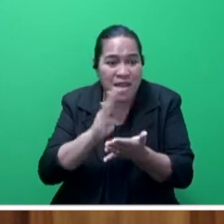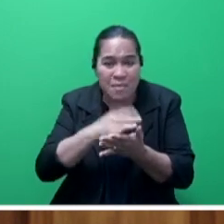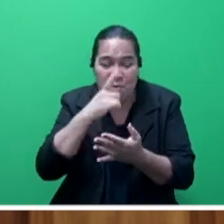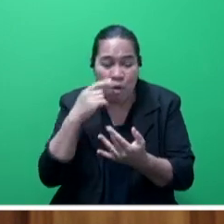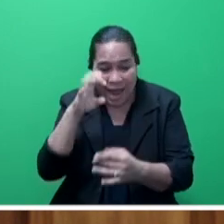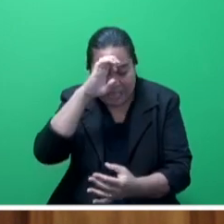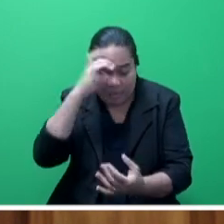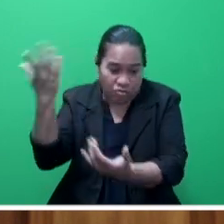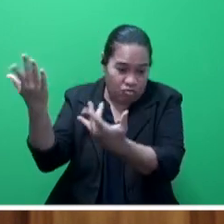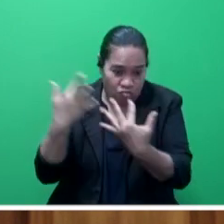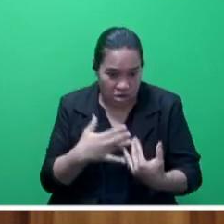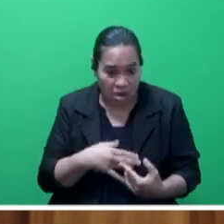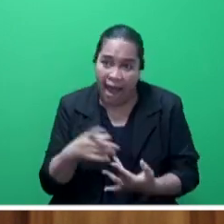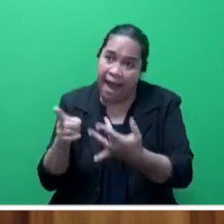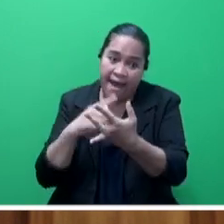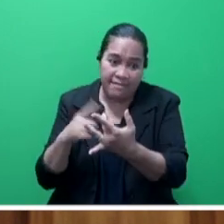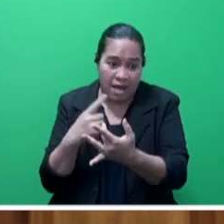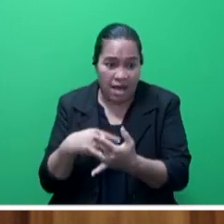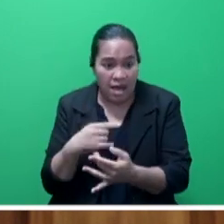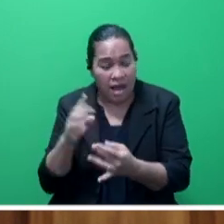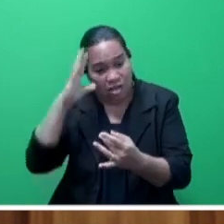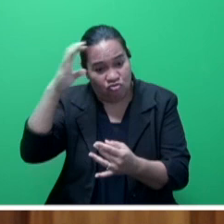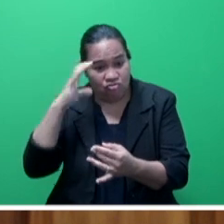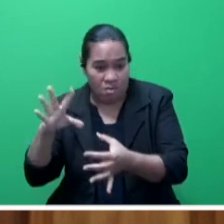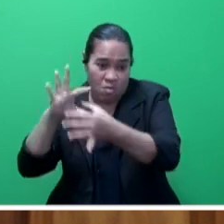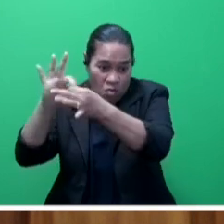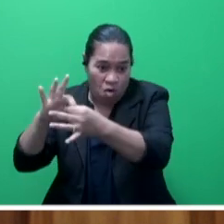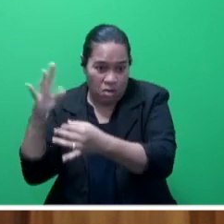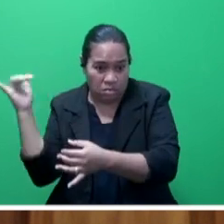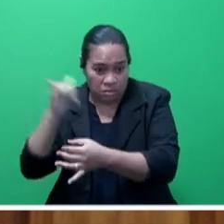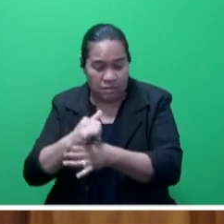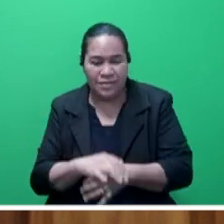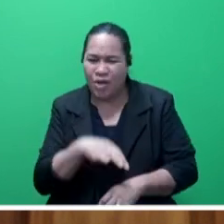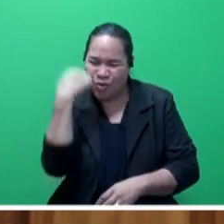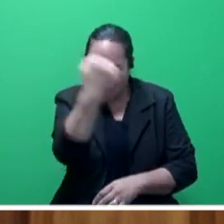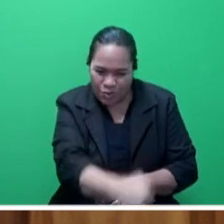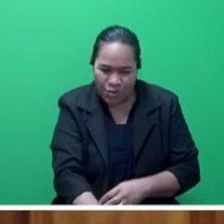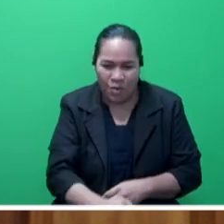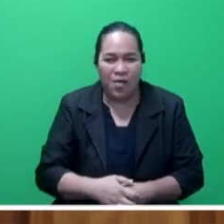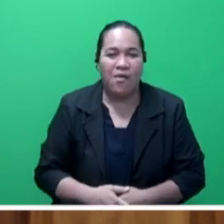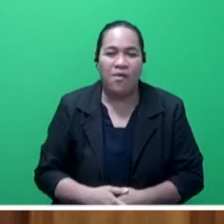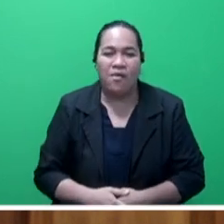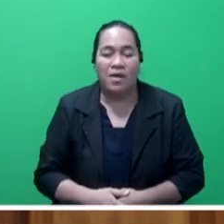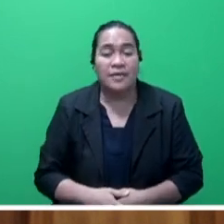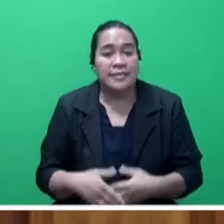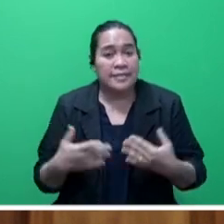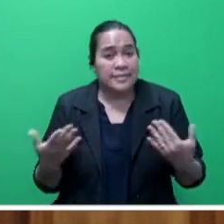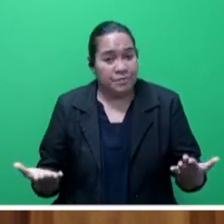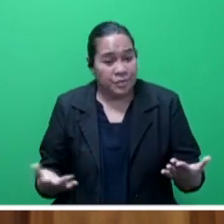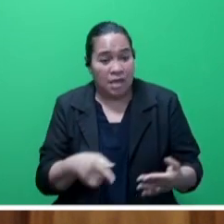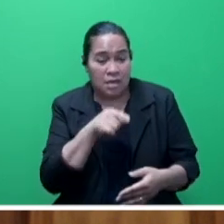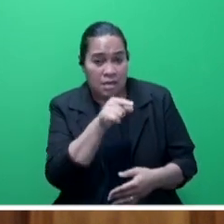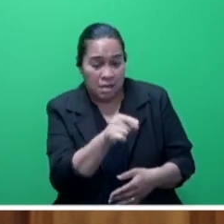Honourable Speaker. That is at the bottom of the rung when it comes to patriotism. In fact, they went